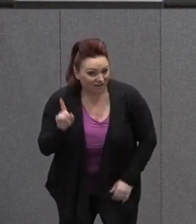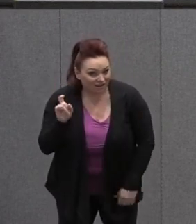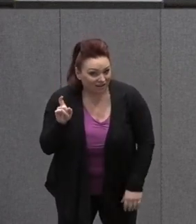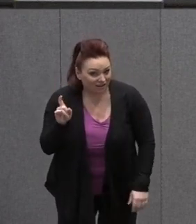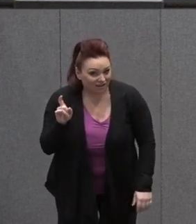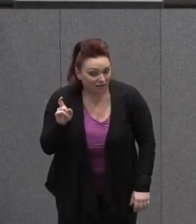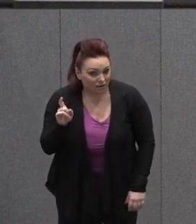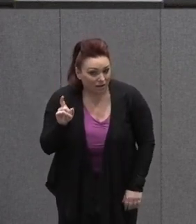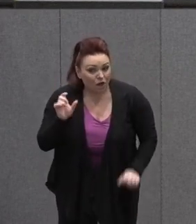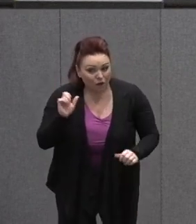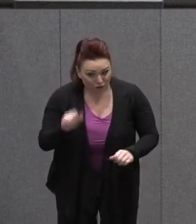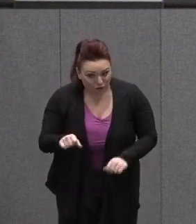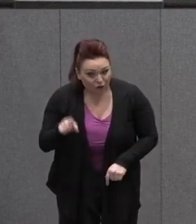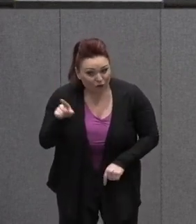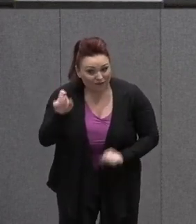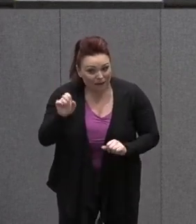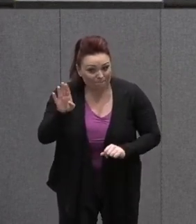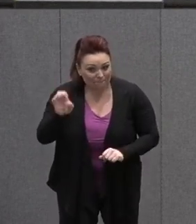Could it be?